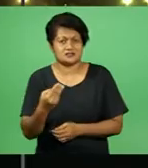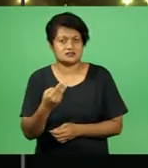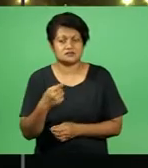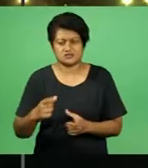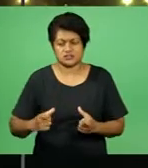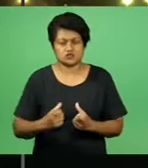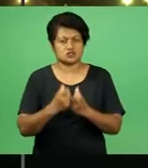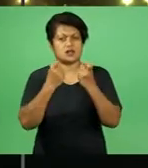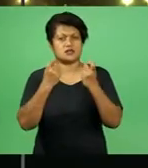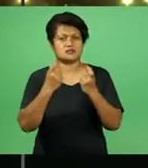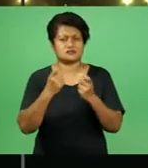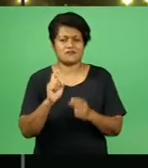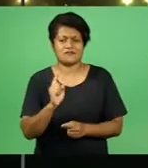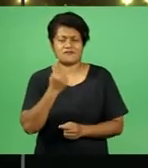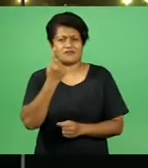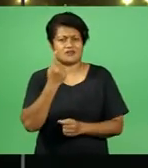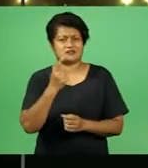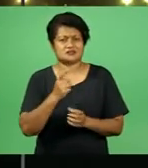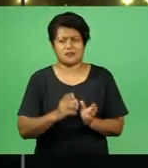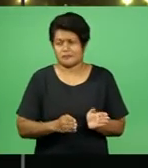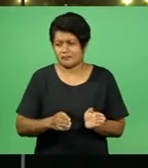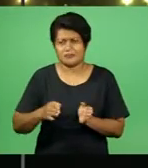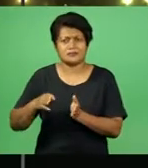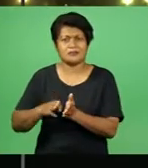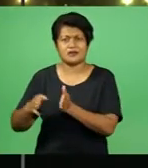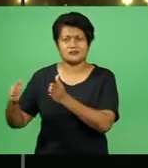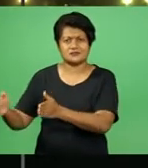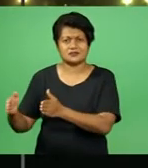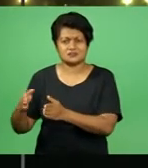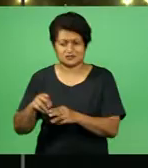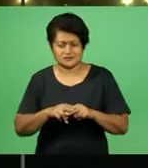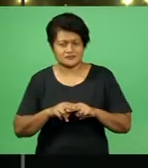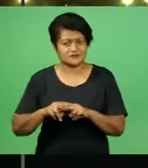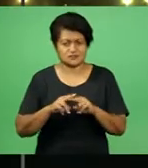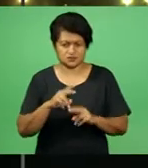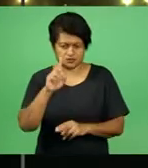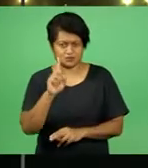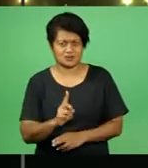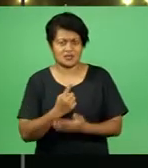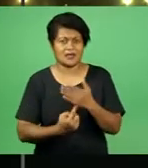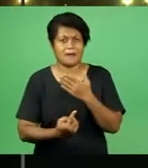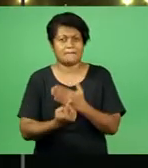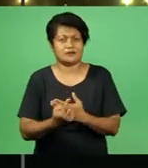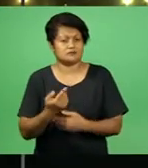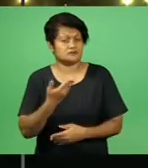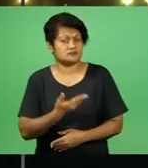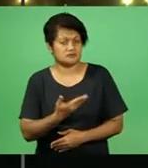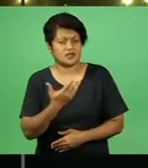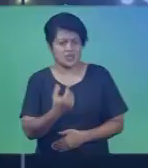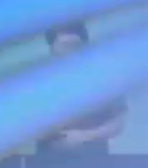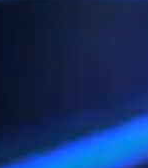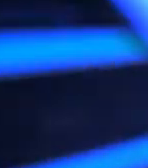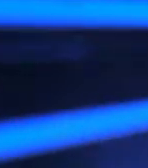this, the first ever migration profile report for Fiji has been launched today. Kritika Kumar was at the launch and joins us live